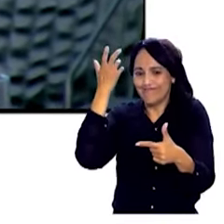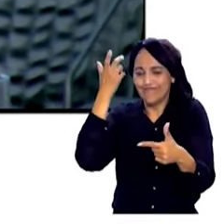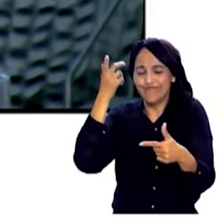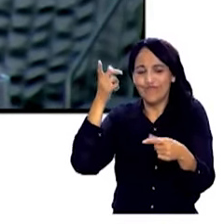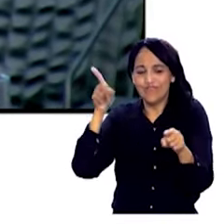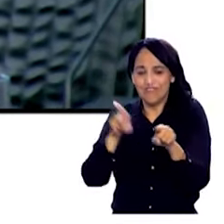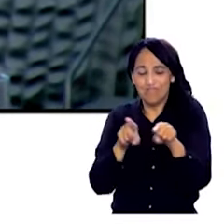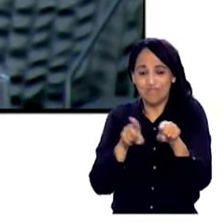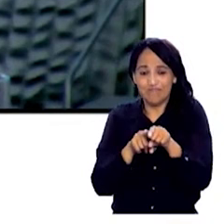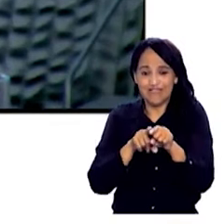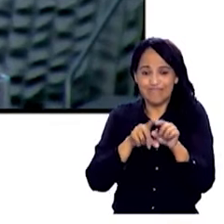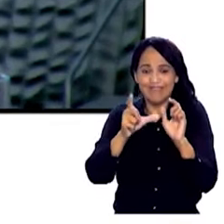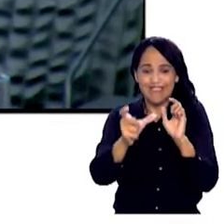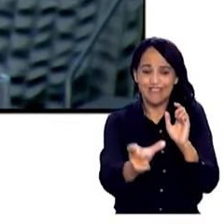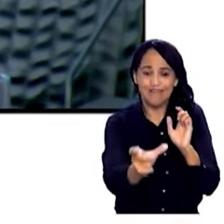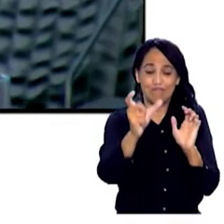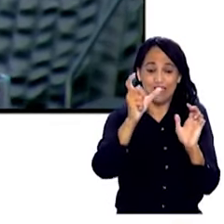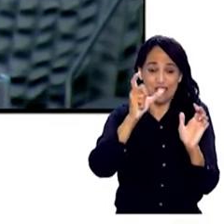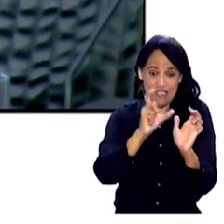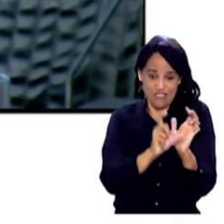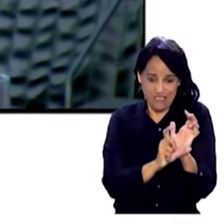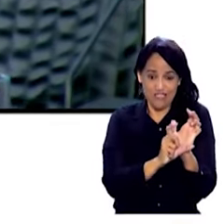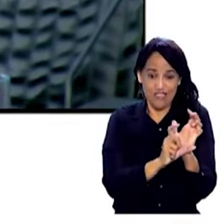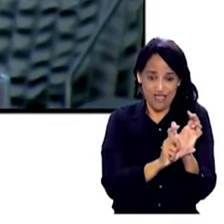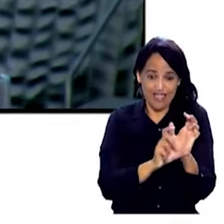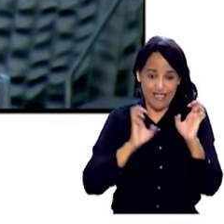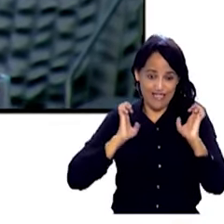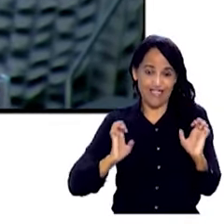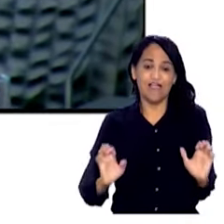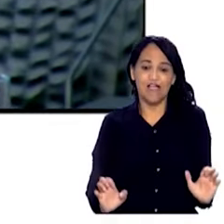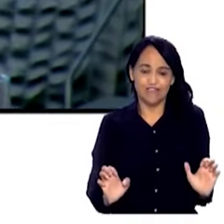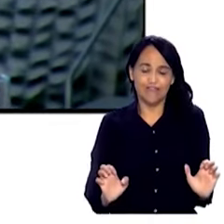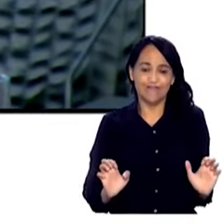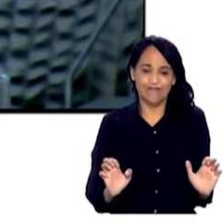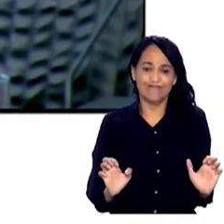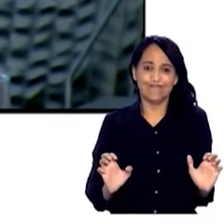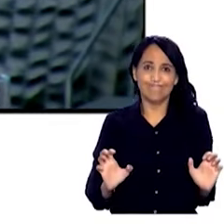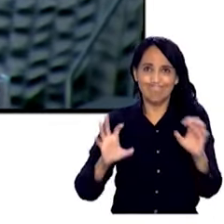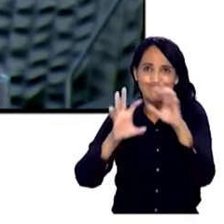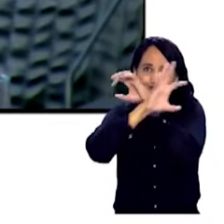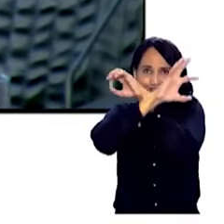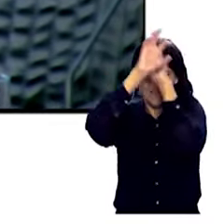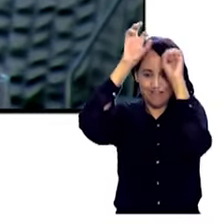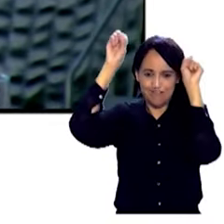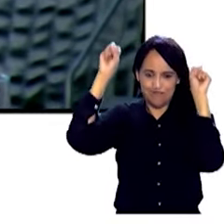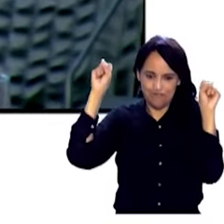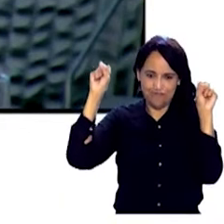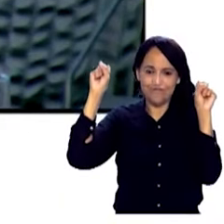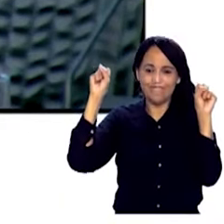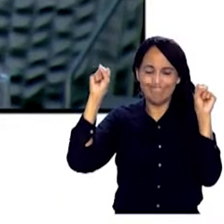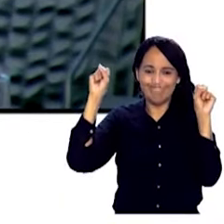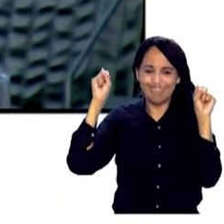even political Triumph in short the Court has an image problem and it